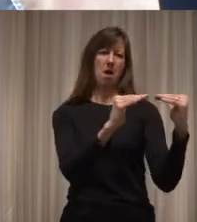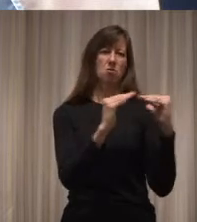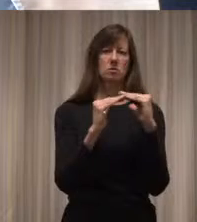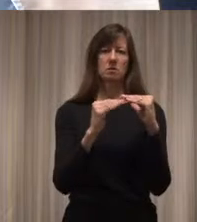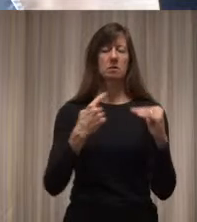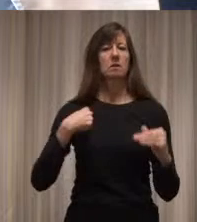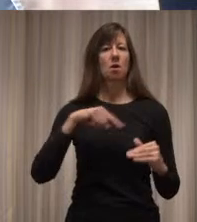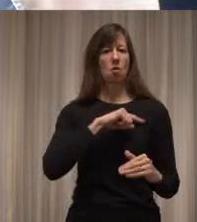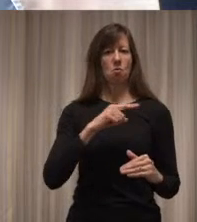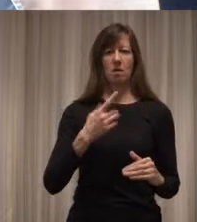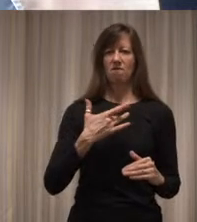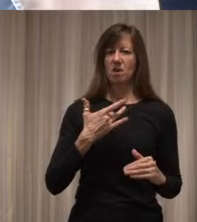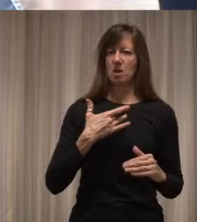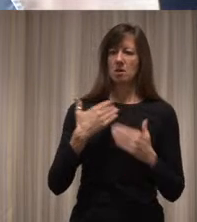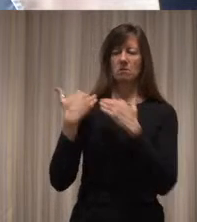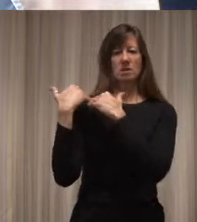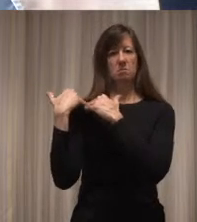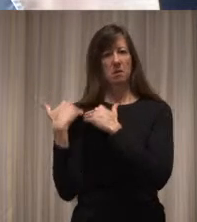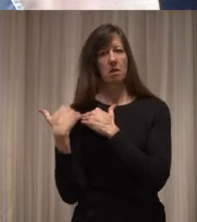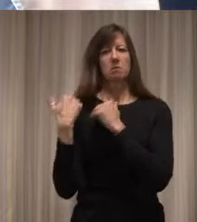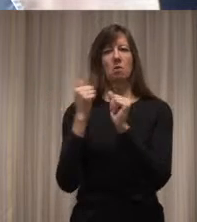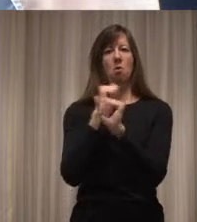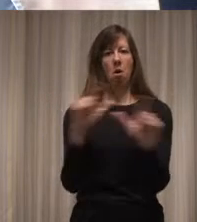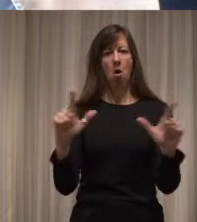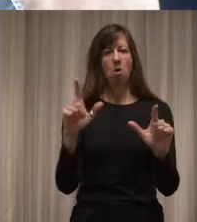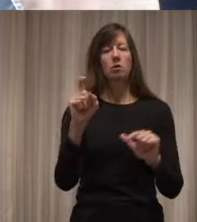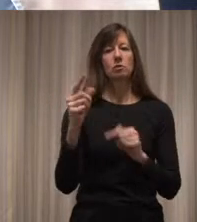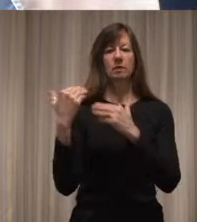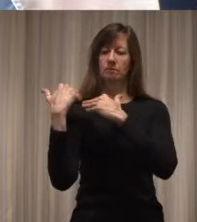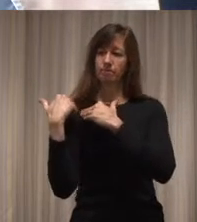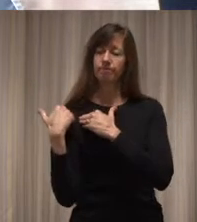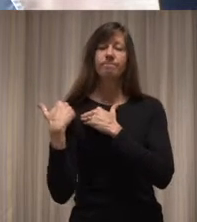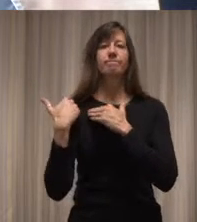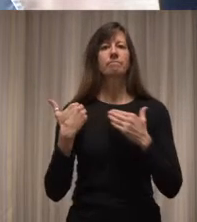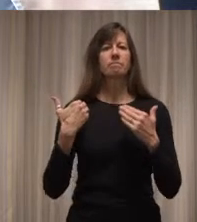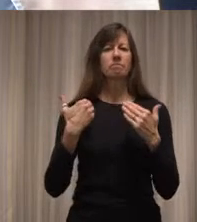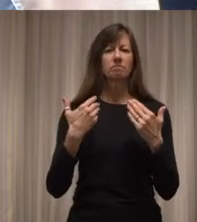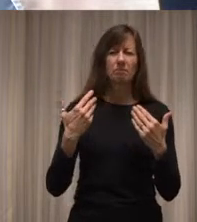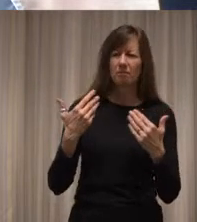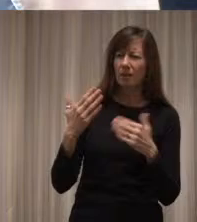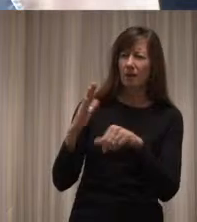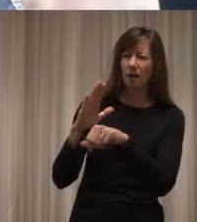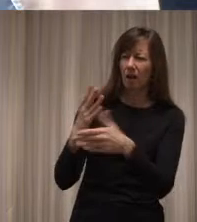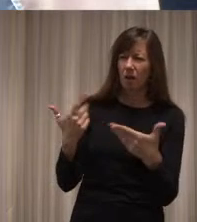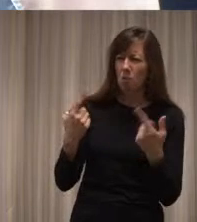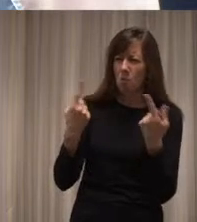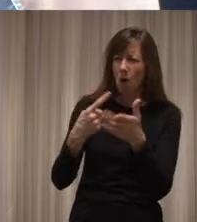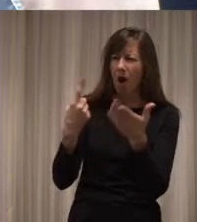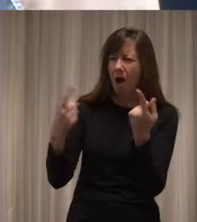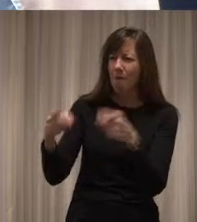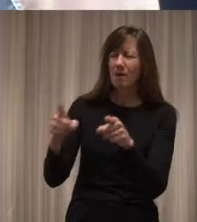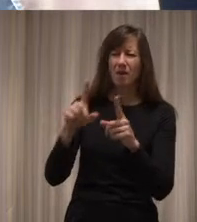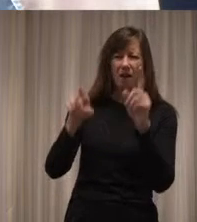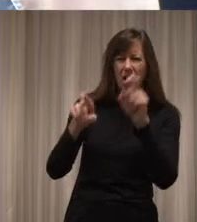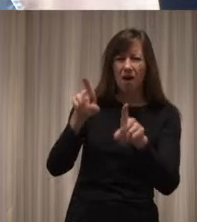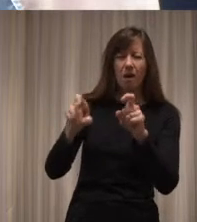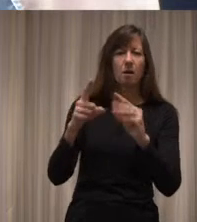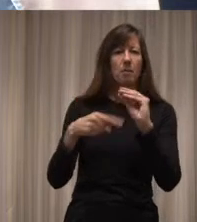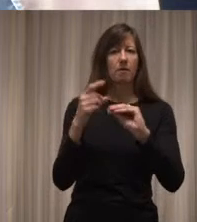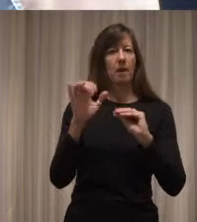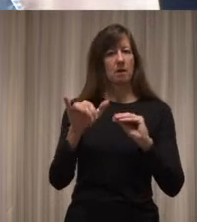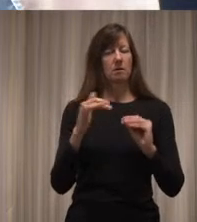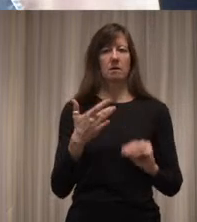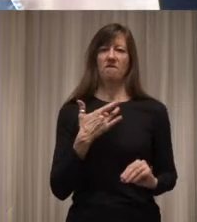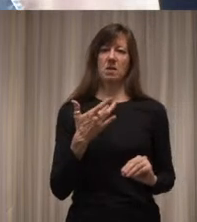I strongly do. I don't think it bears dwelling on here, but I do think it's important to say that clearly and for us